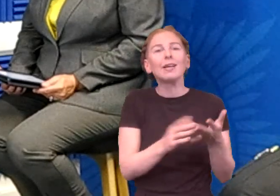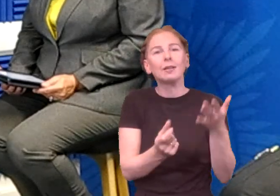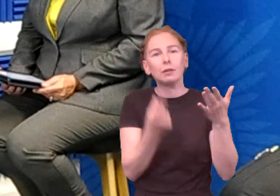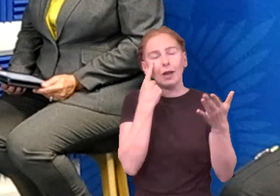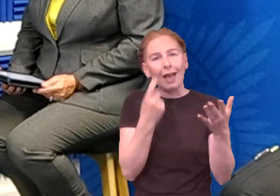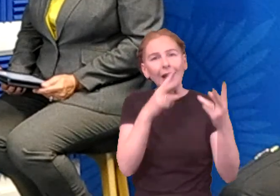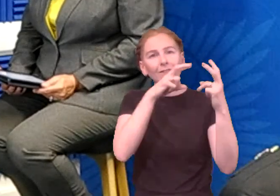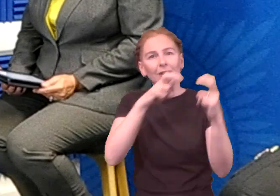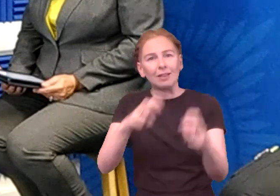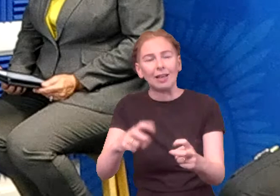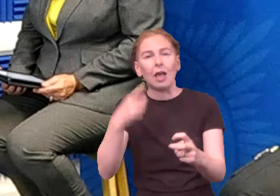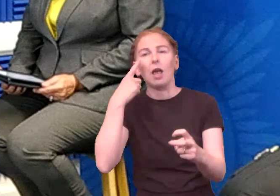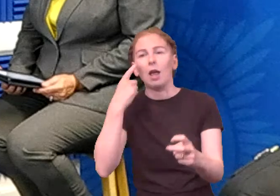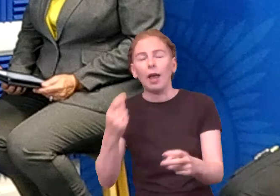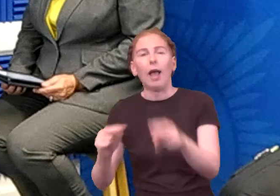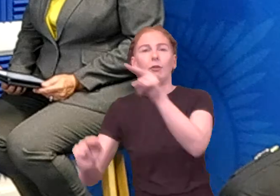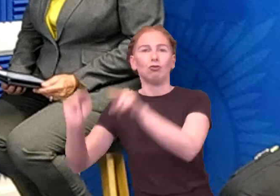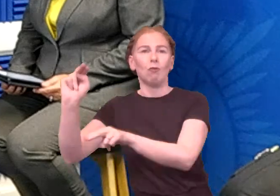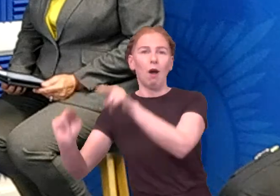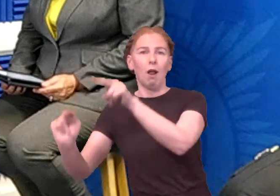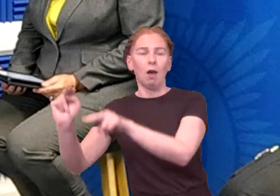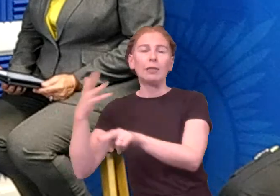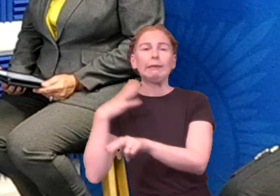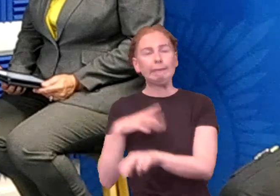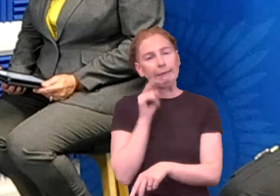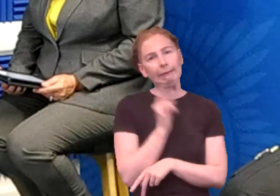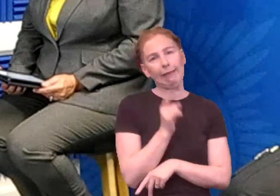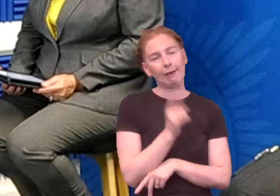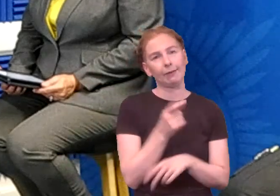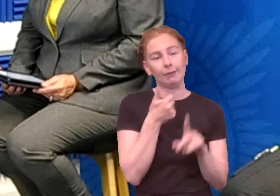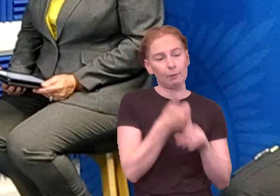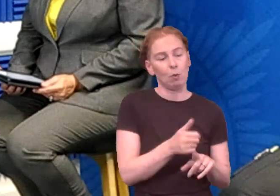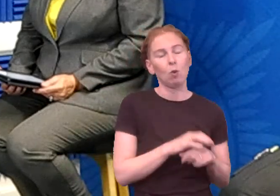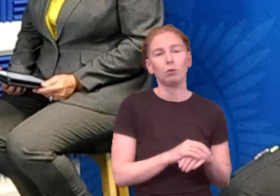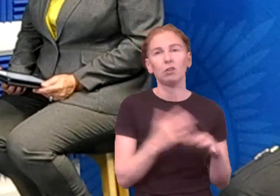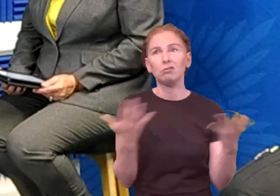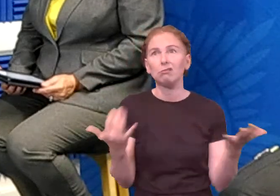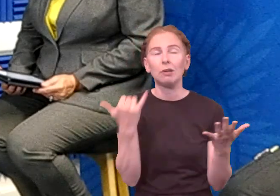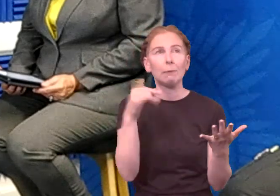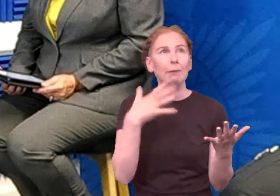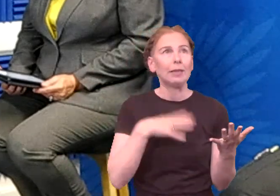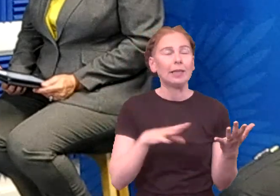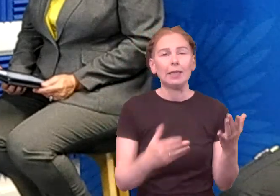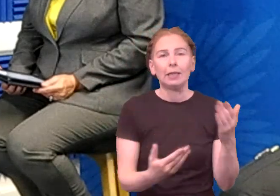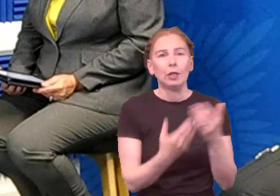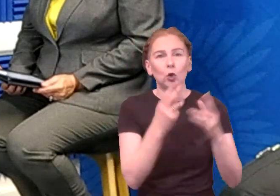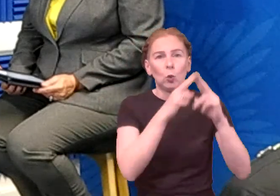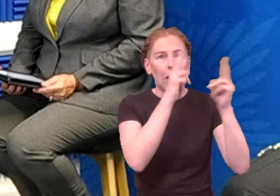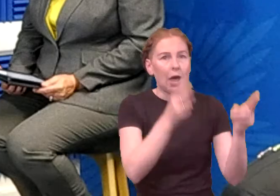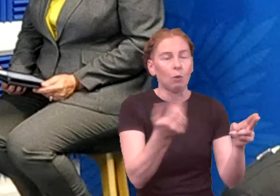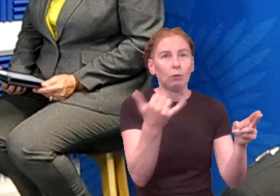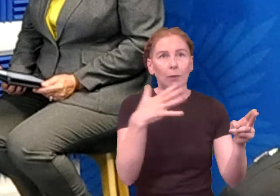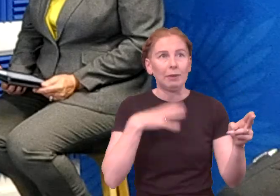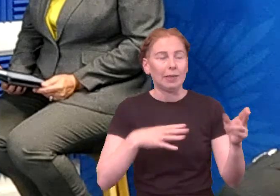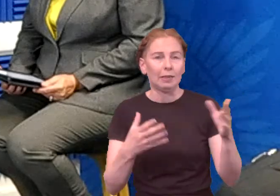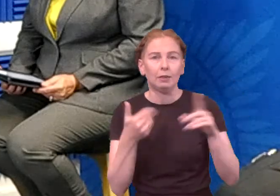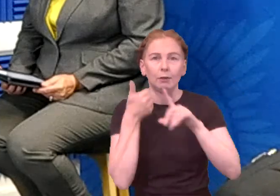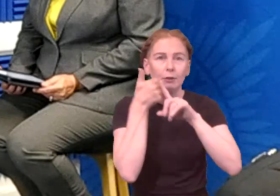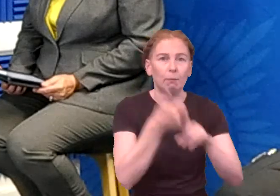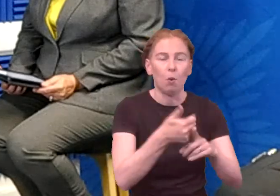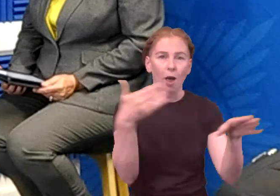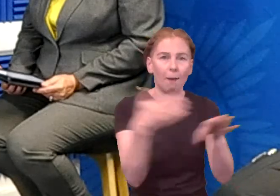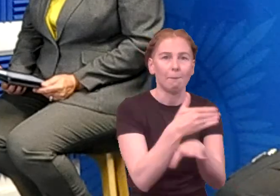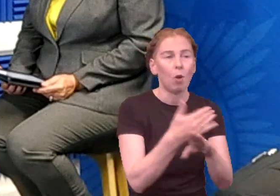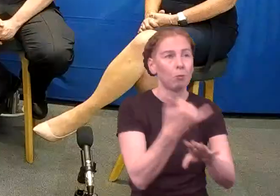without sort of skipping round the question, there's different things. It could be housing, it could be employment, it could be relocation. It's a very,